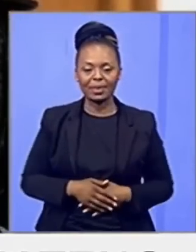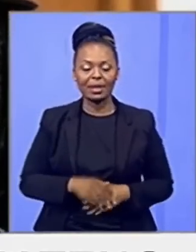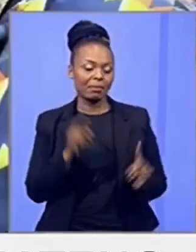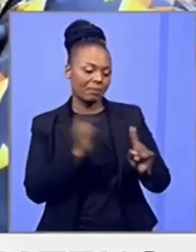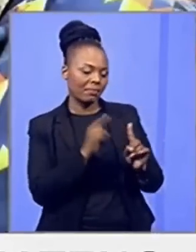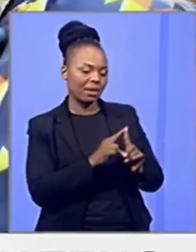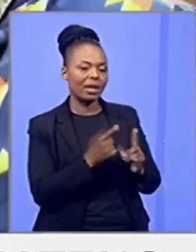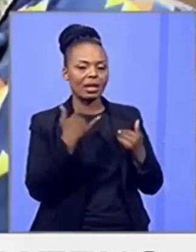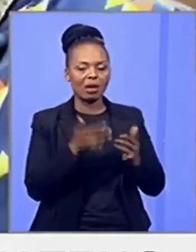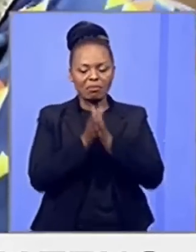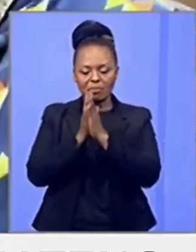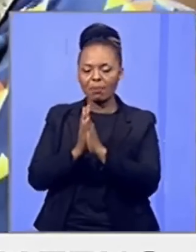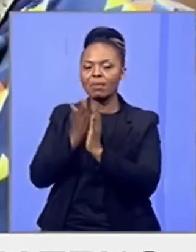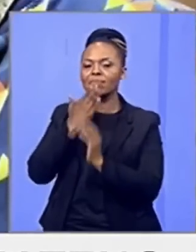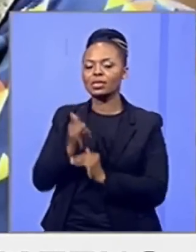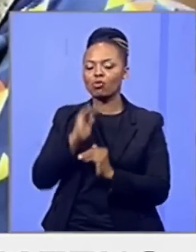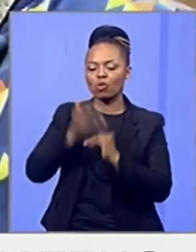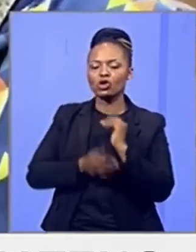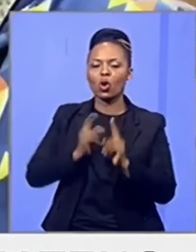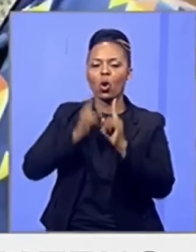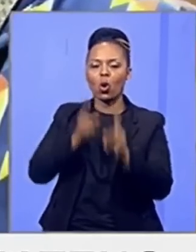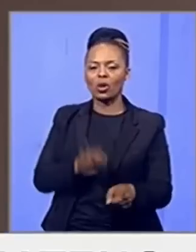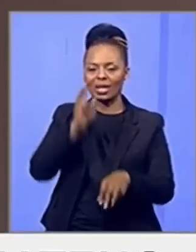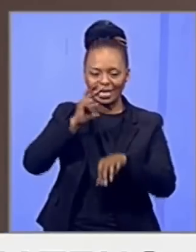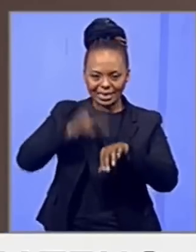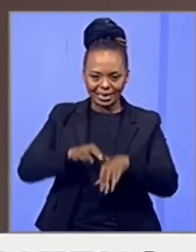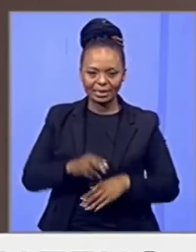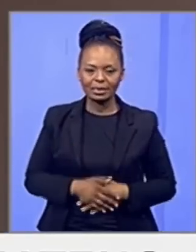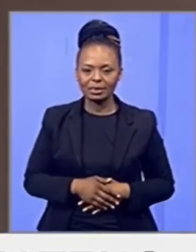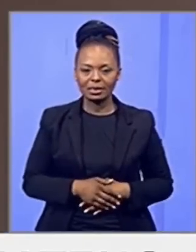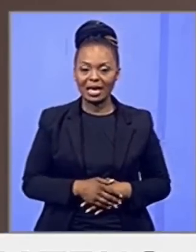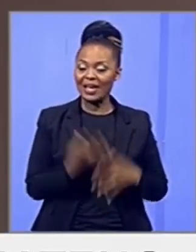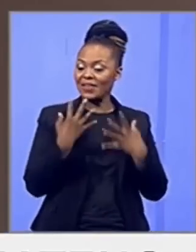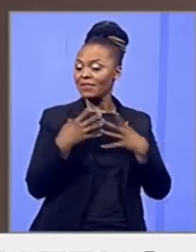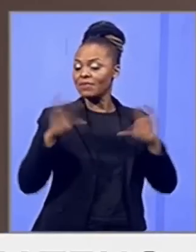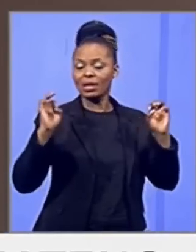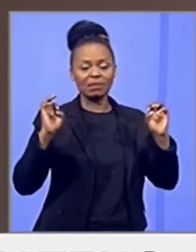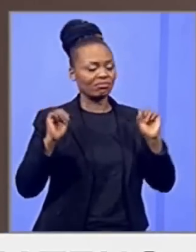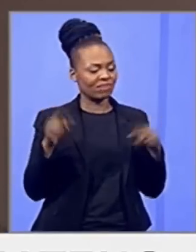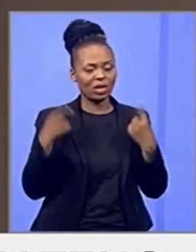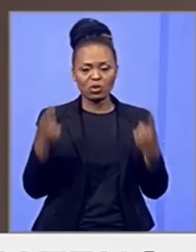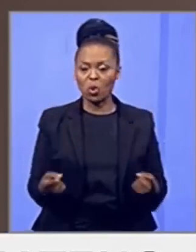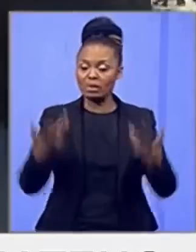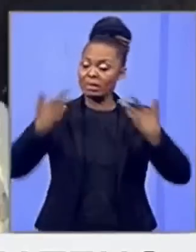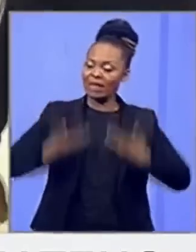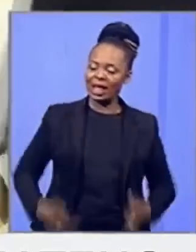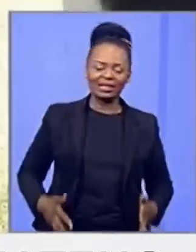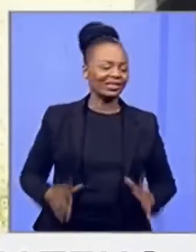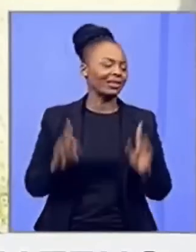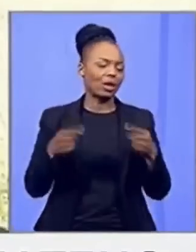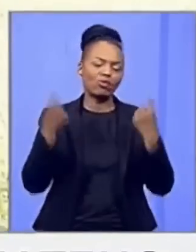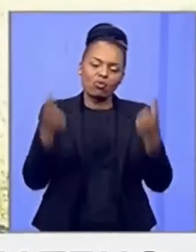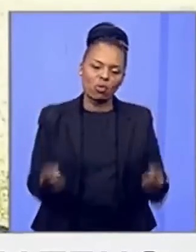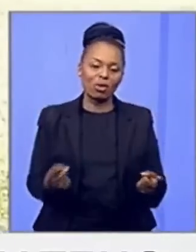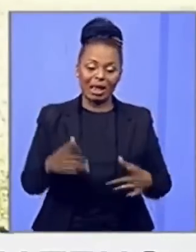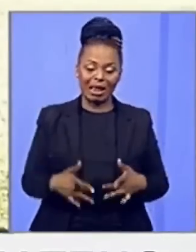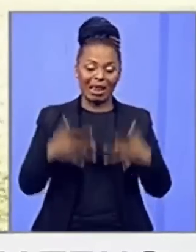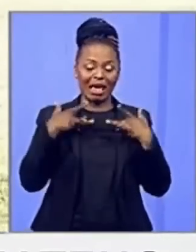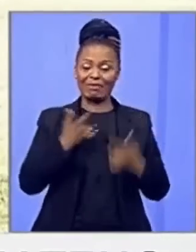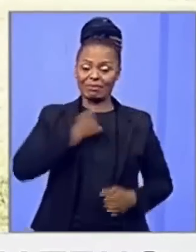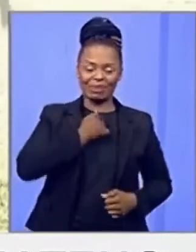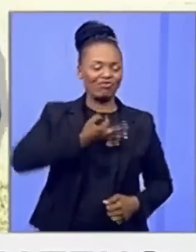ya tshireletso ya sepolesa. I cannot move freely because my life will remain at